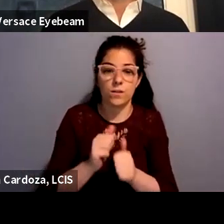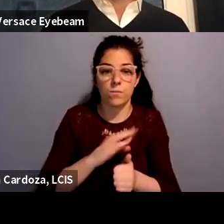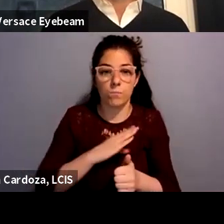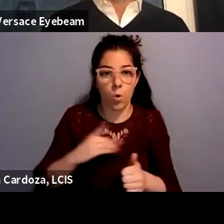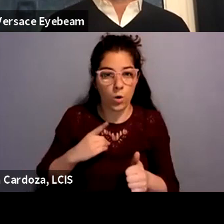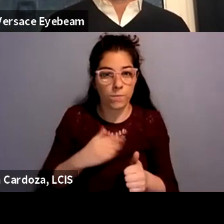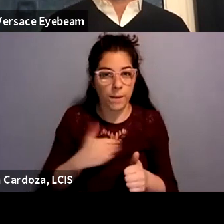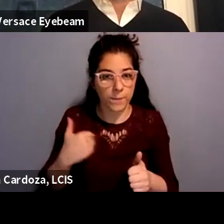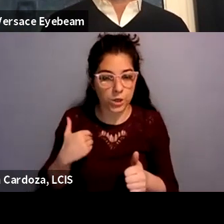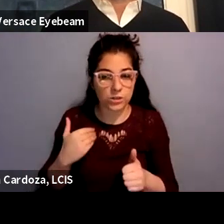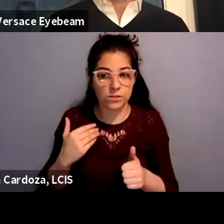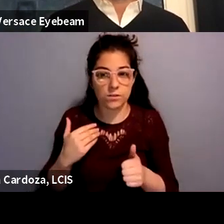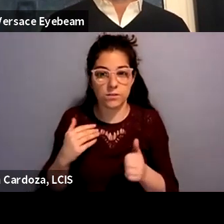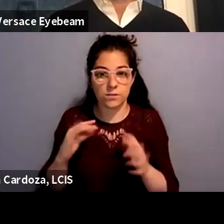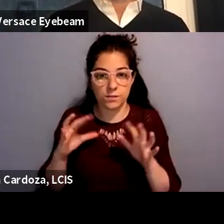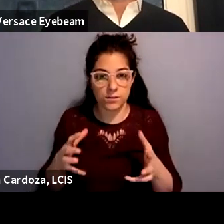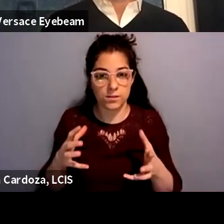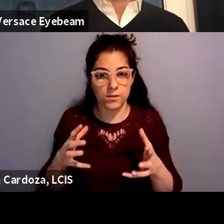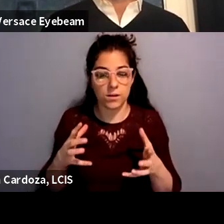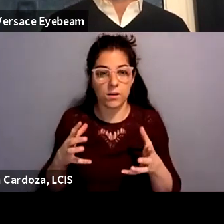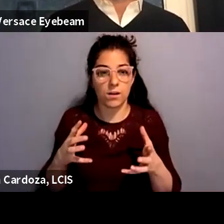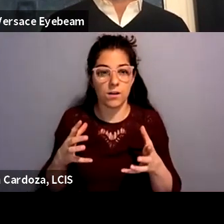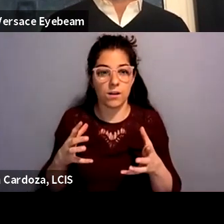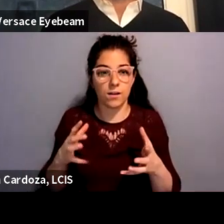members and a board, if you've been there,